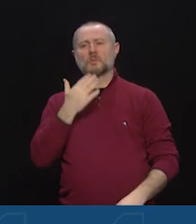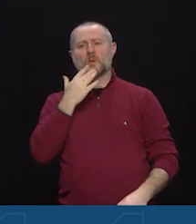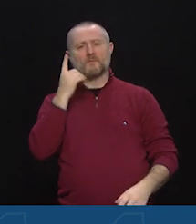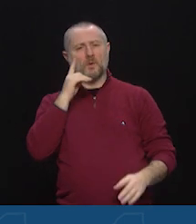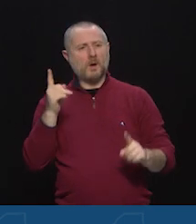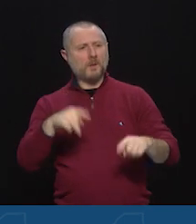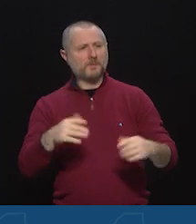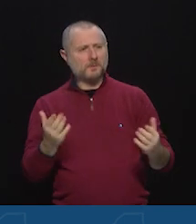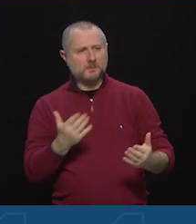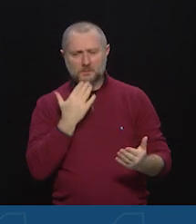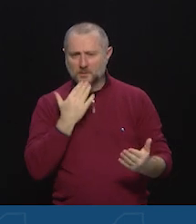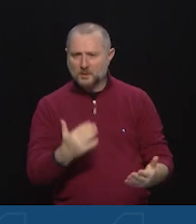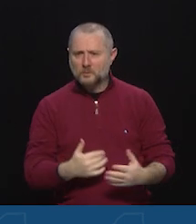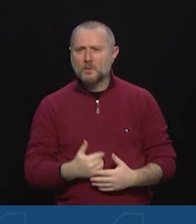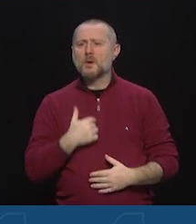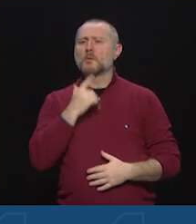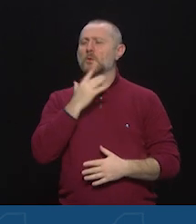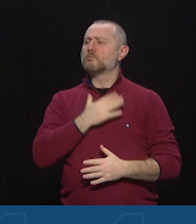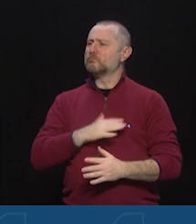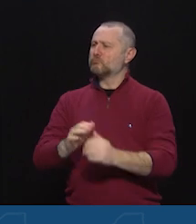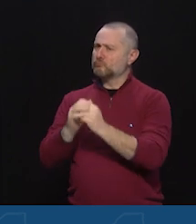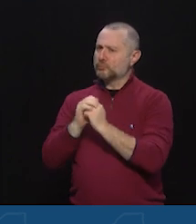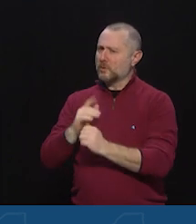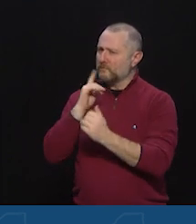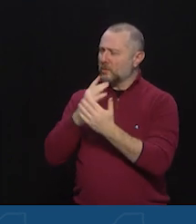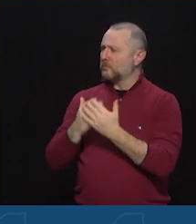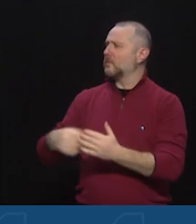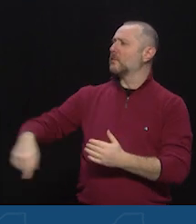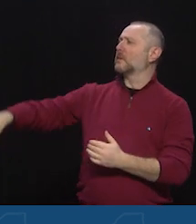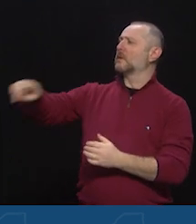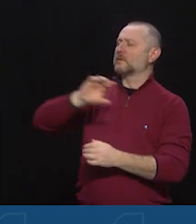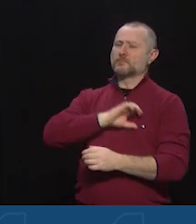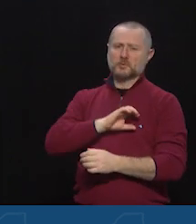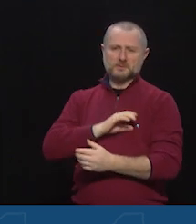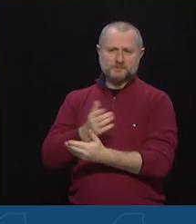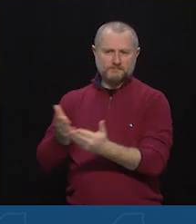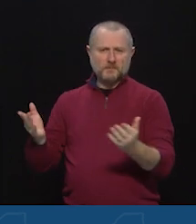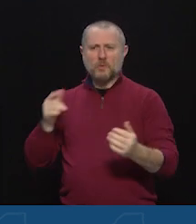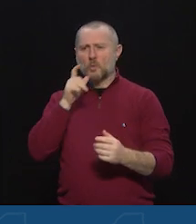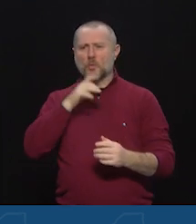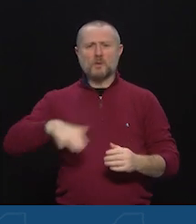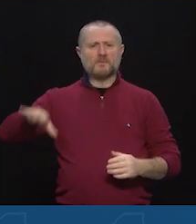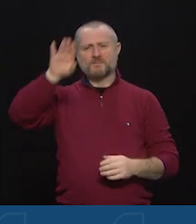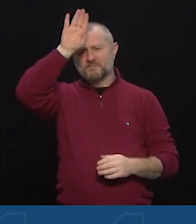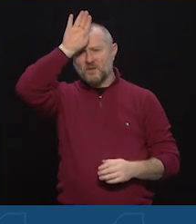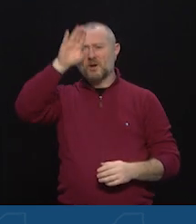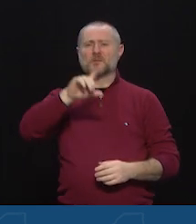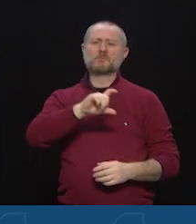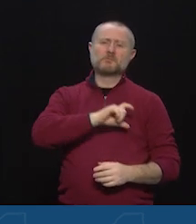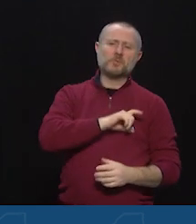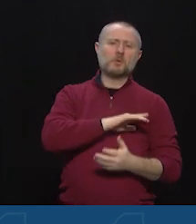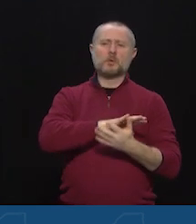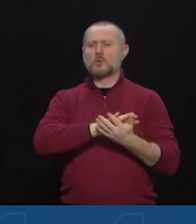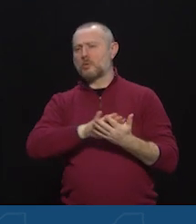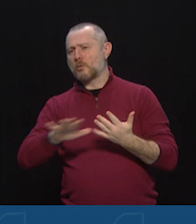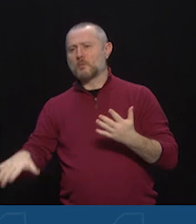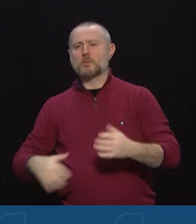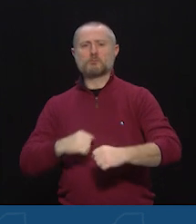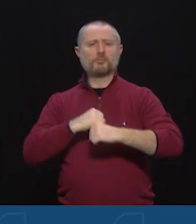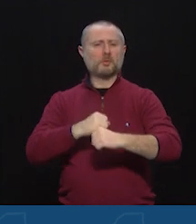continue to keep them in our prayers and all those who are on the front lines protecting our safety. It's incredible to